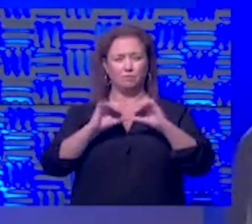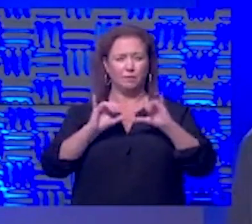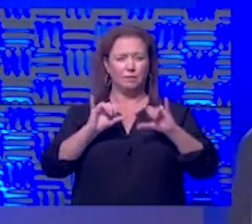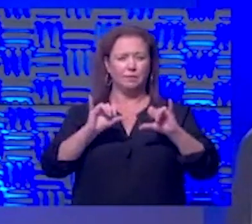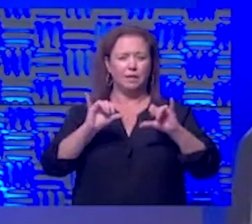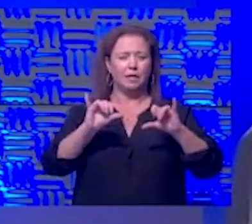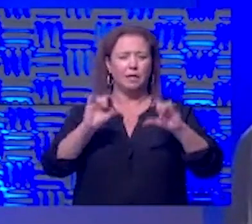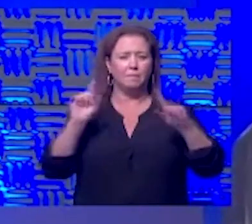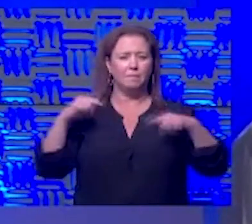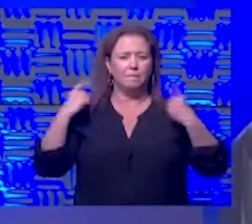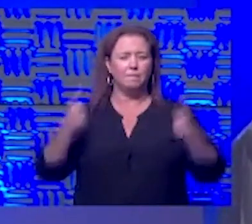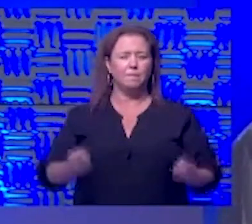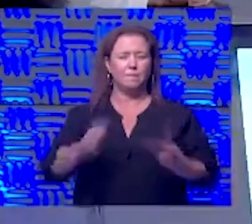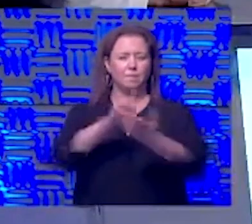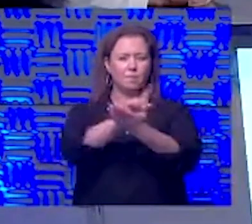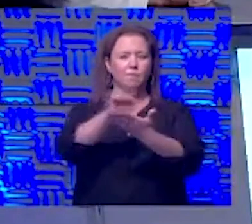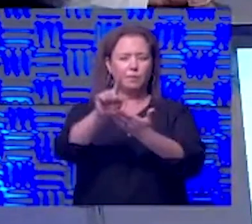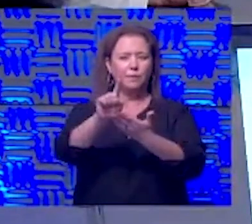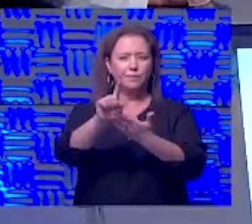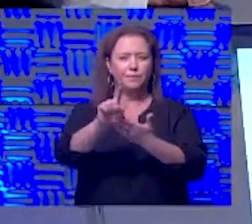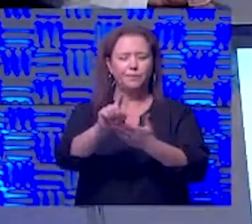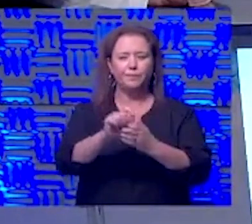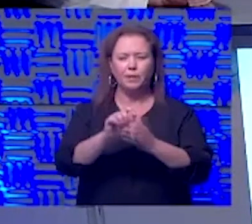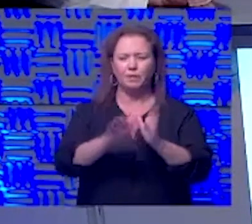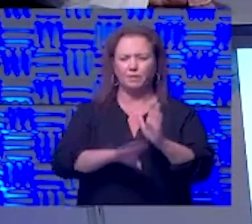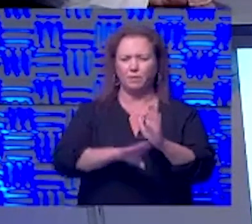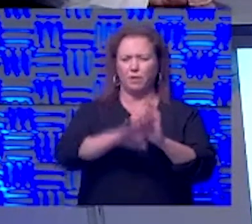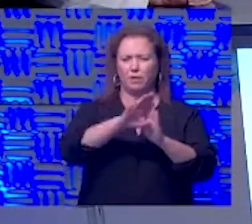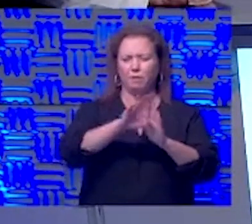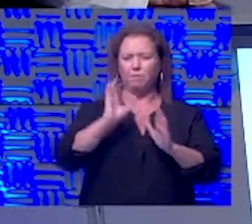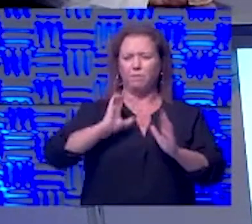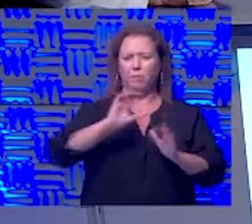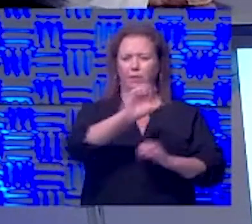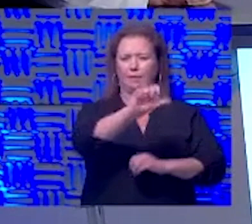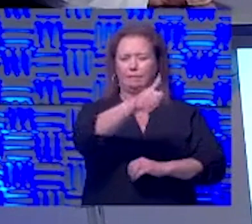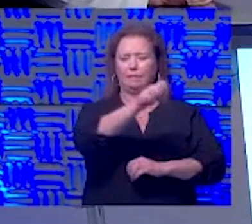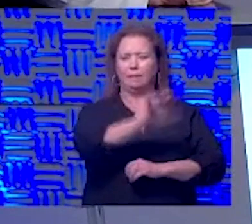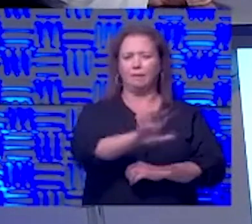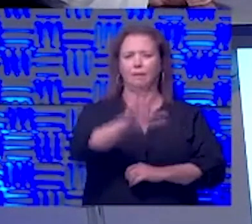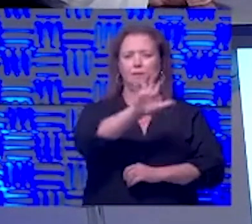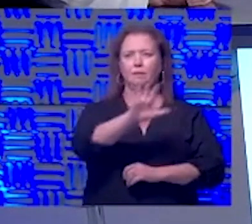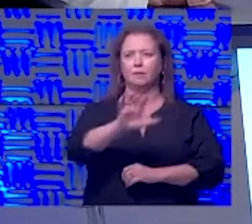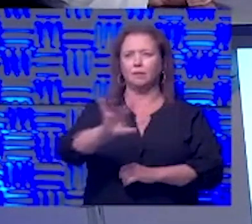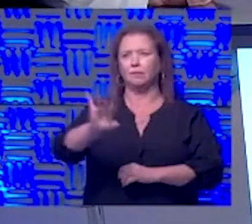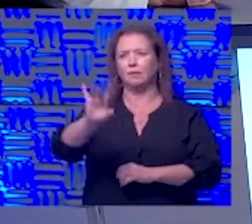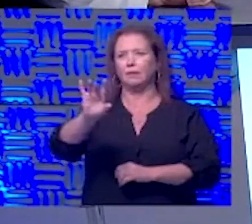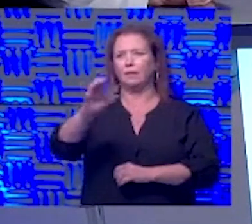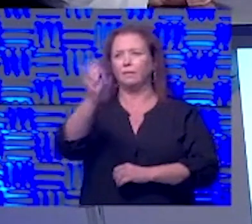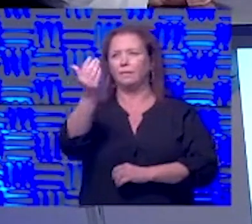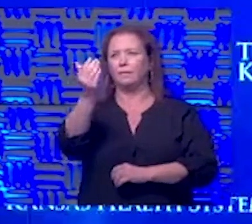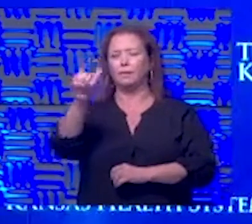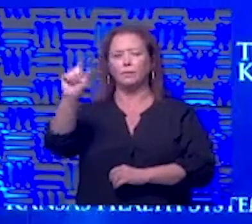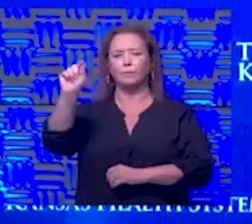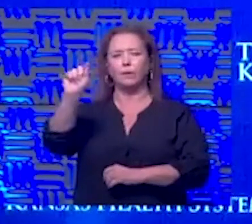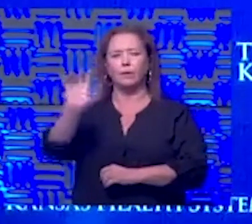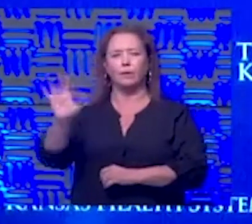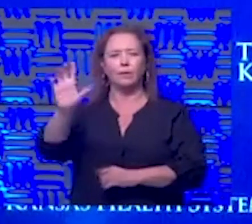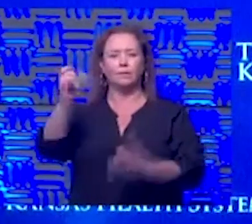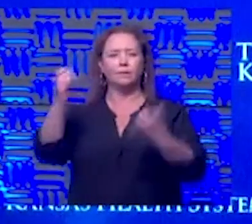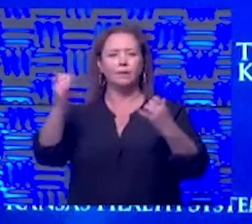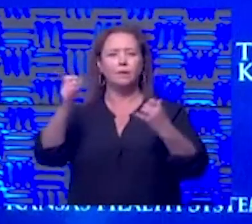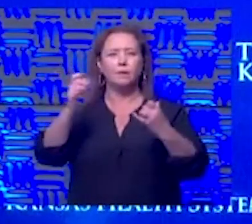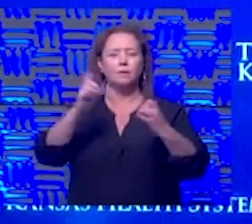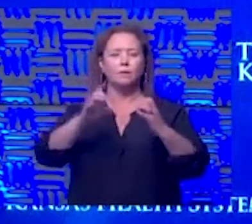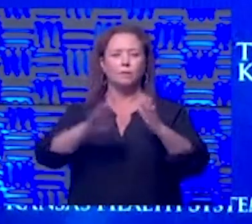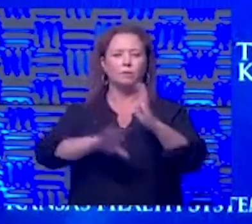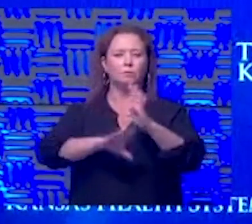consistent for about the past week, I would say. Yeah, they've gone up from the 10 where we were Yeah. hovering to the 8, 15 to 20 range. So it's clear that we have had